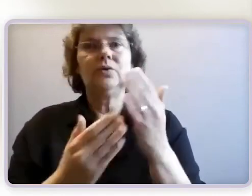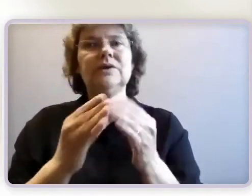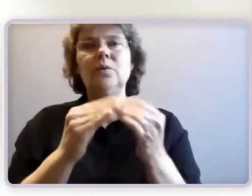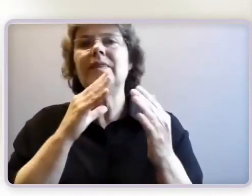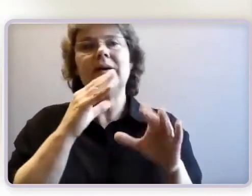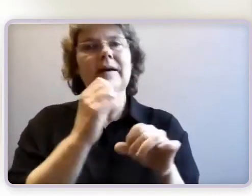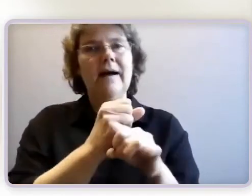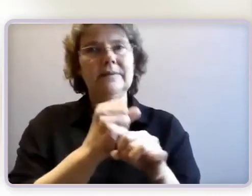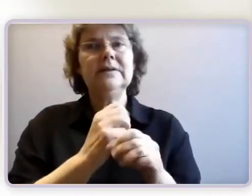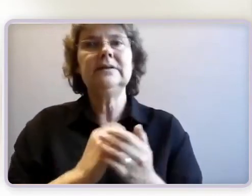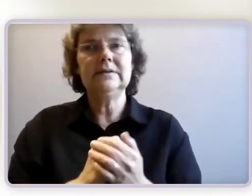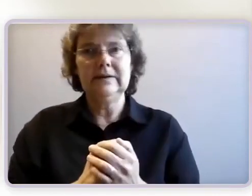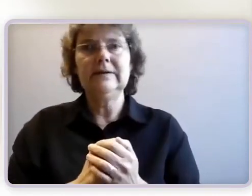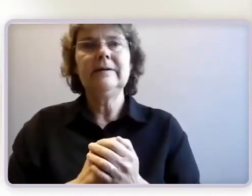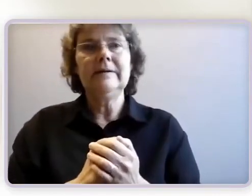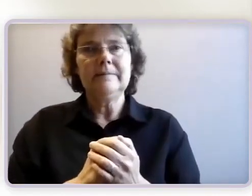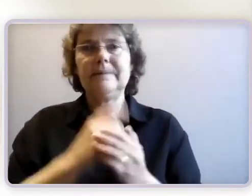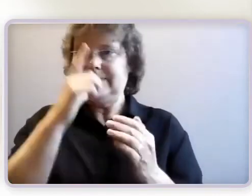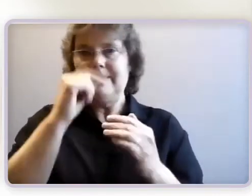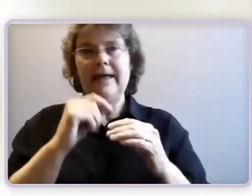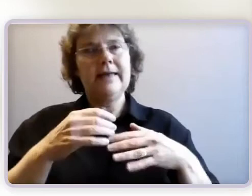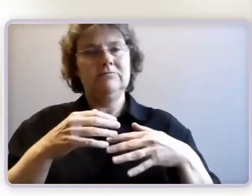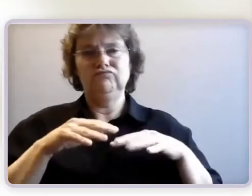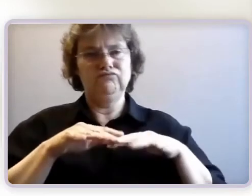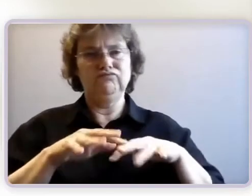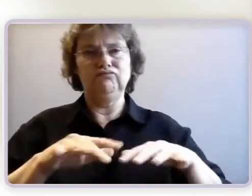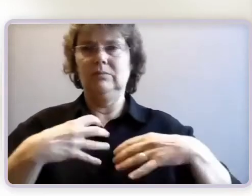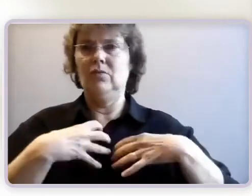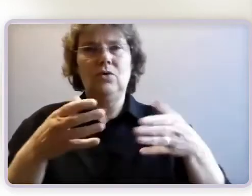and things can be rolled out more broadly.